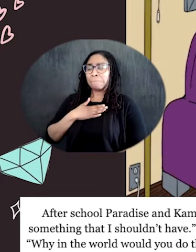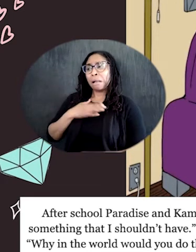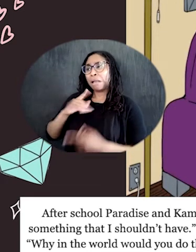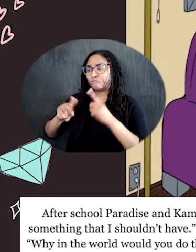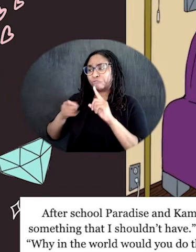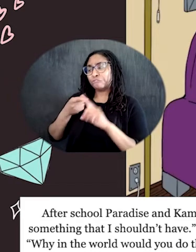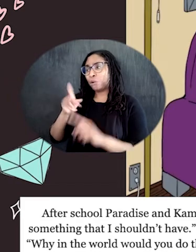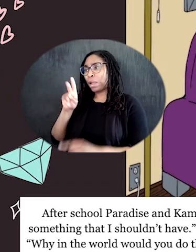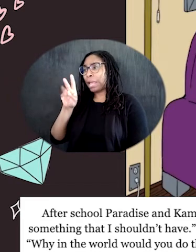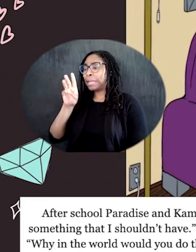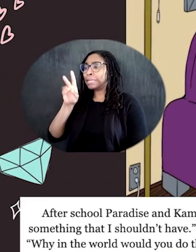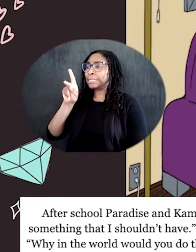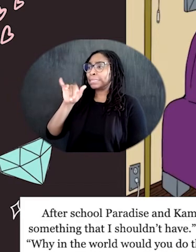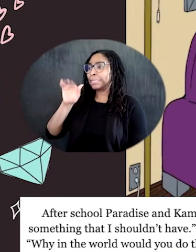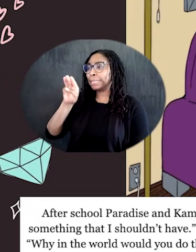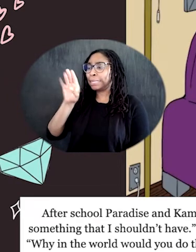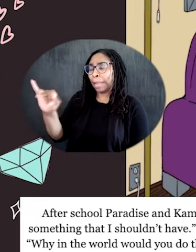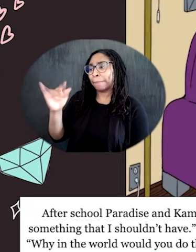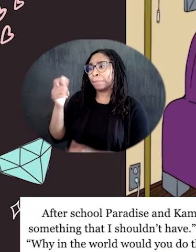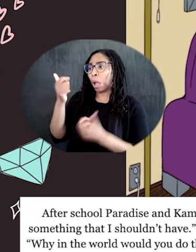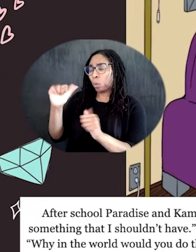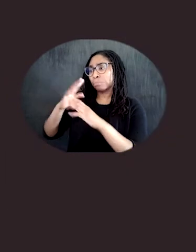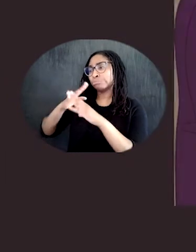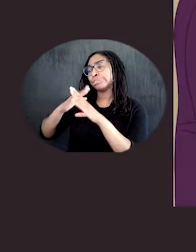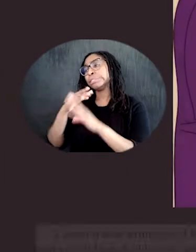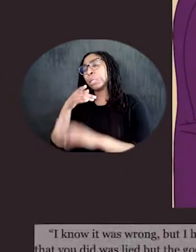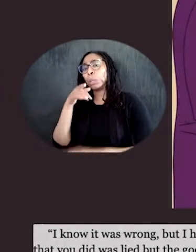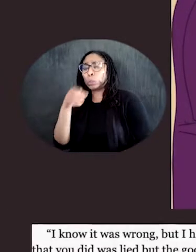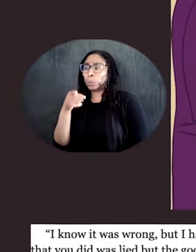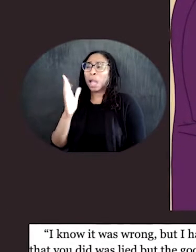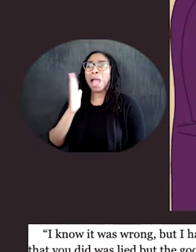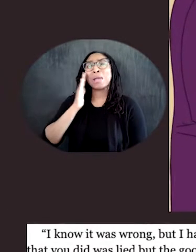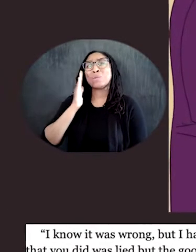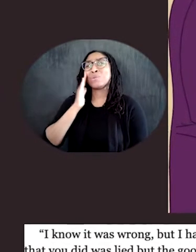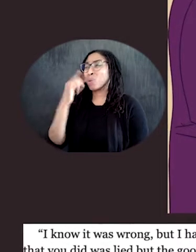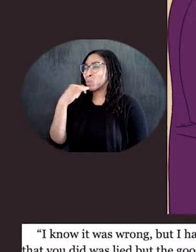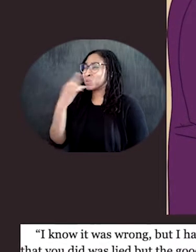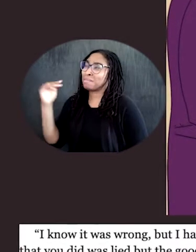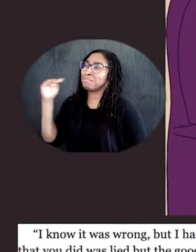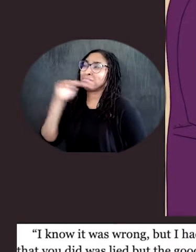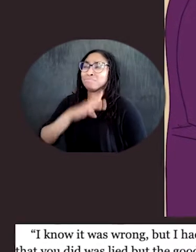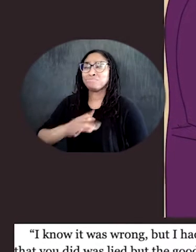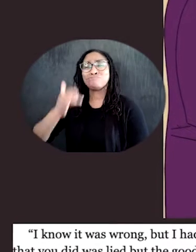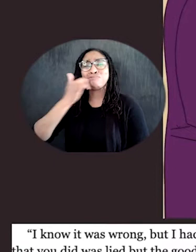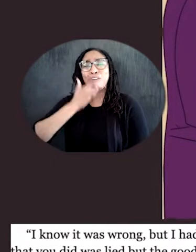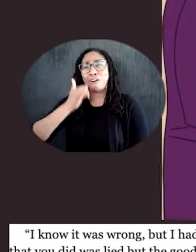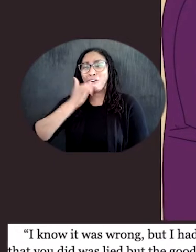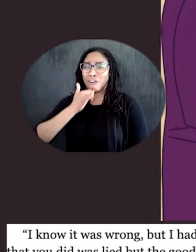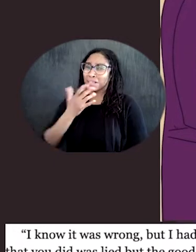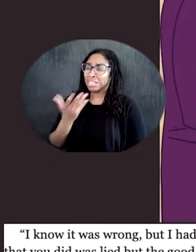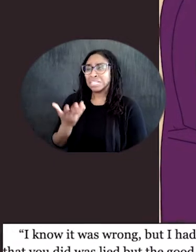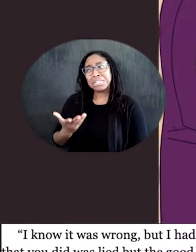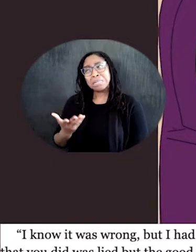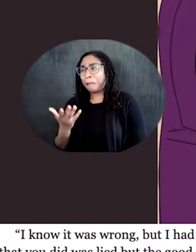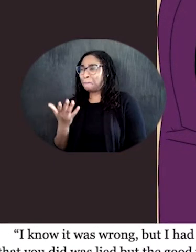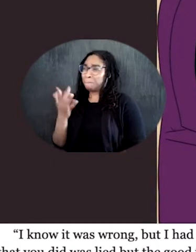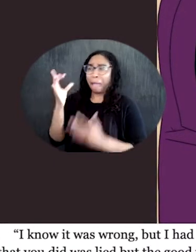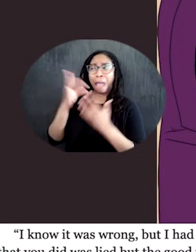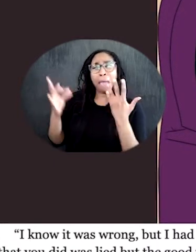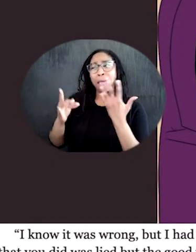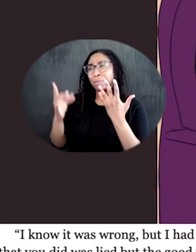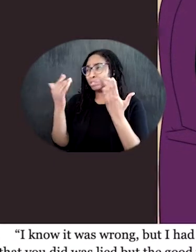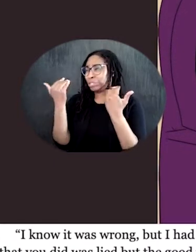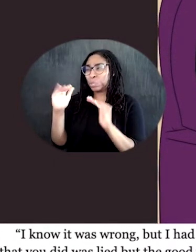my friend Cammy," Paradise continues. "I know it was wrong, but I had